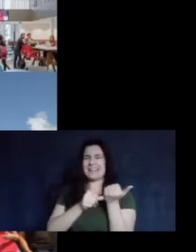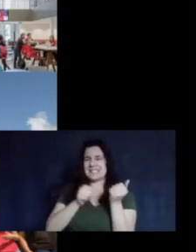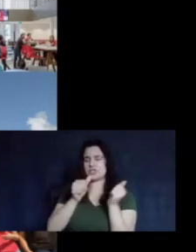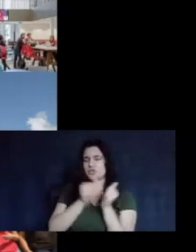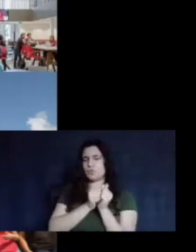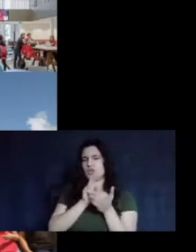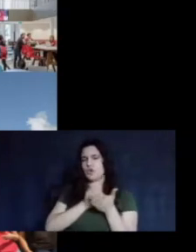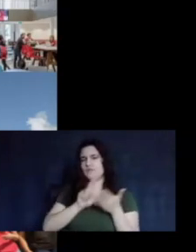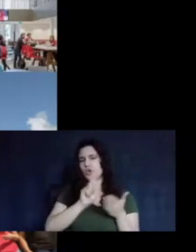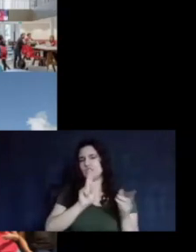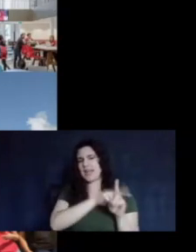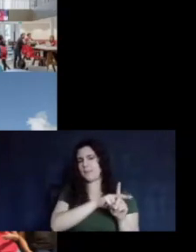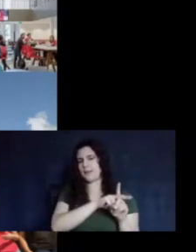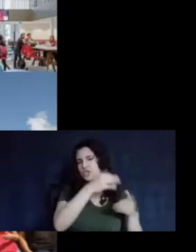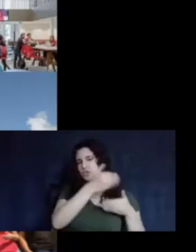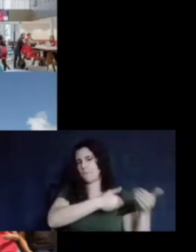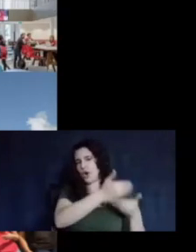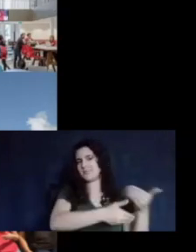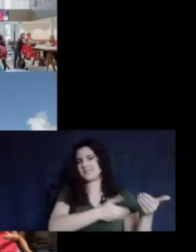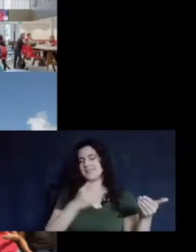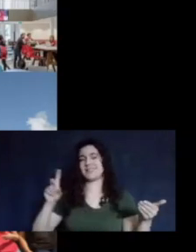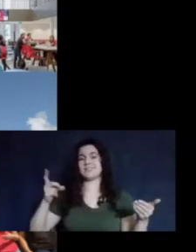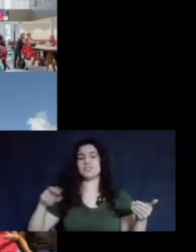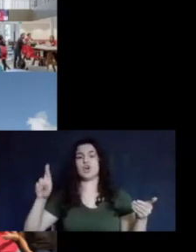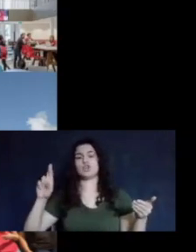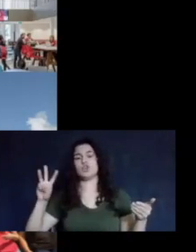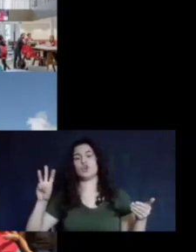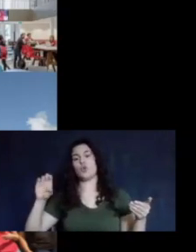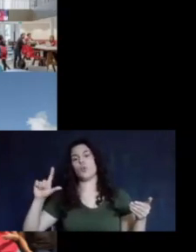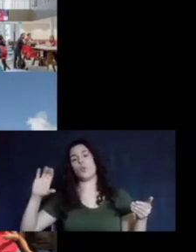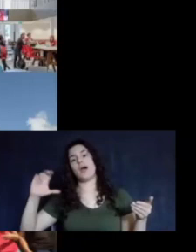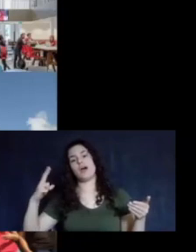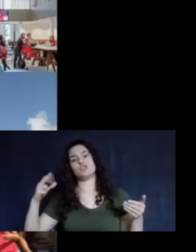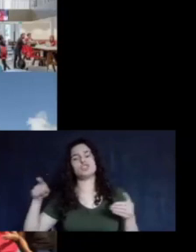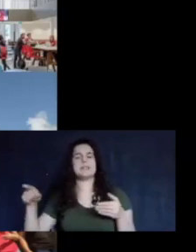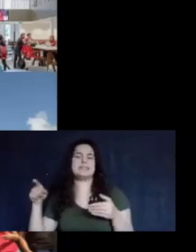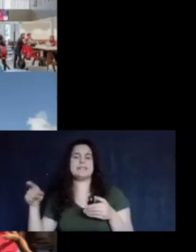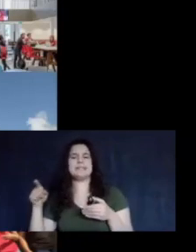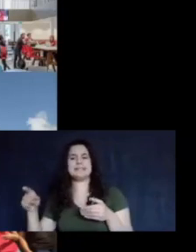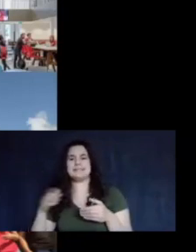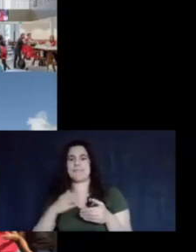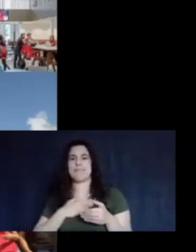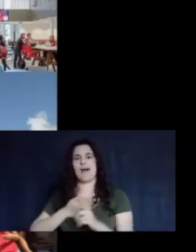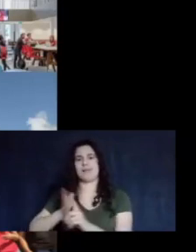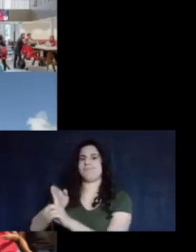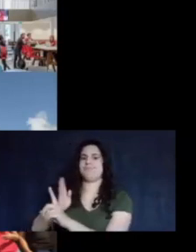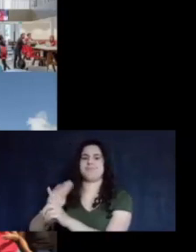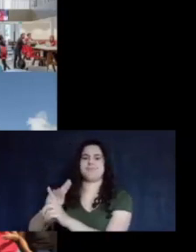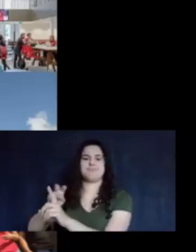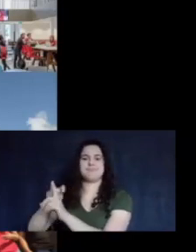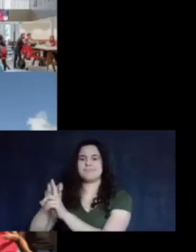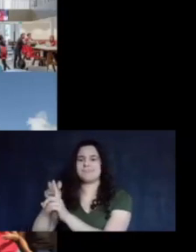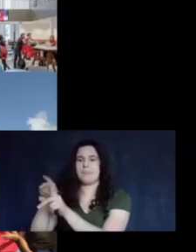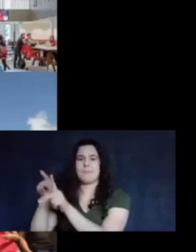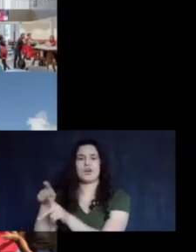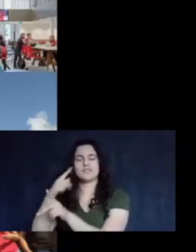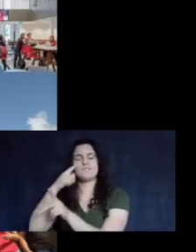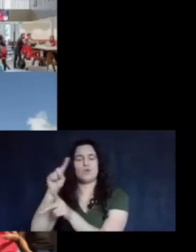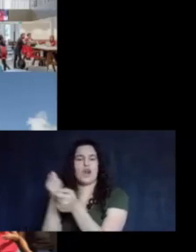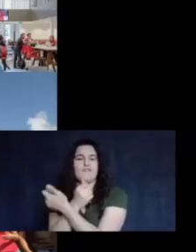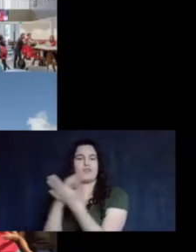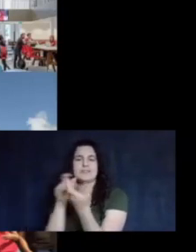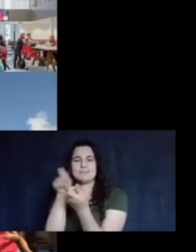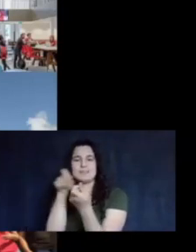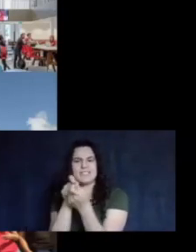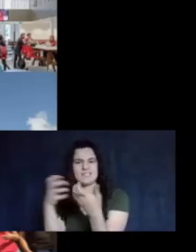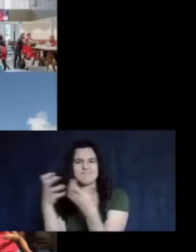process, and Dr. Welch is my complete go-to person for everything that's specific to this program in terms